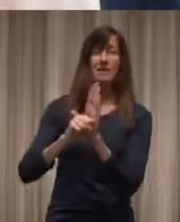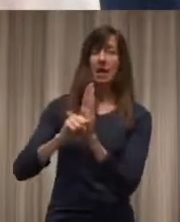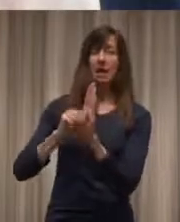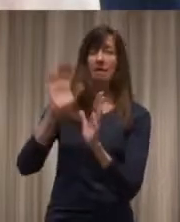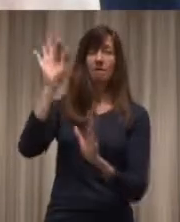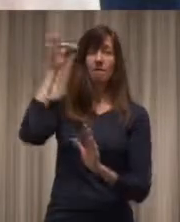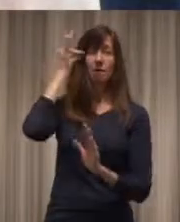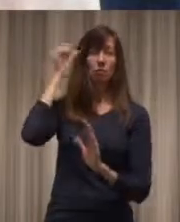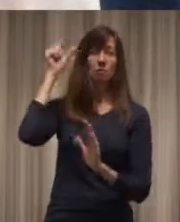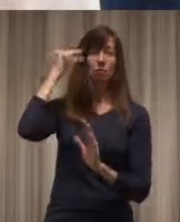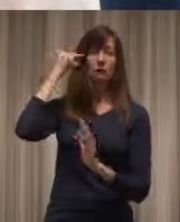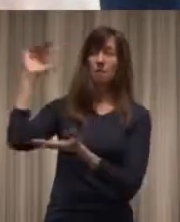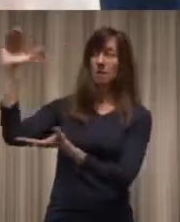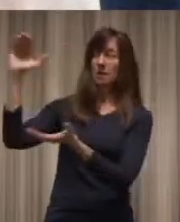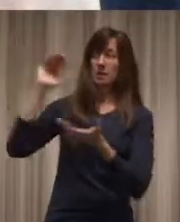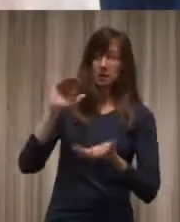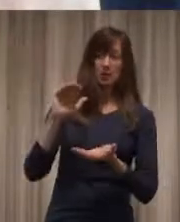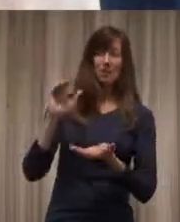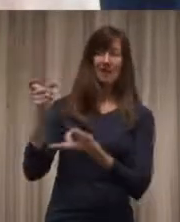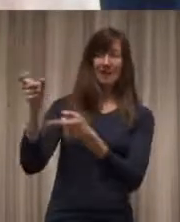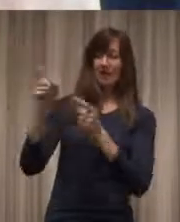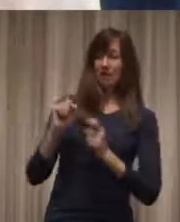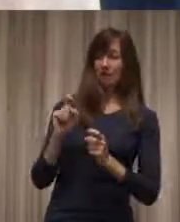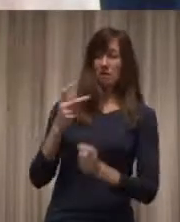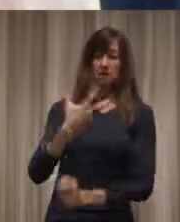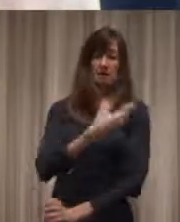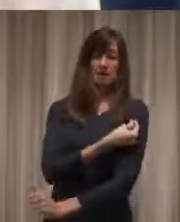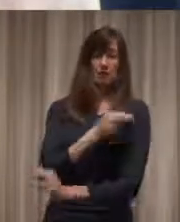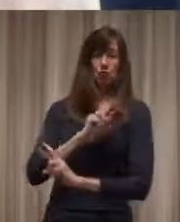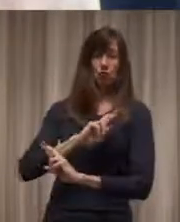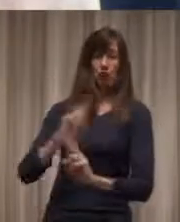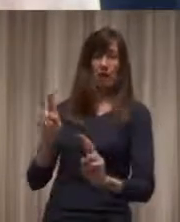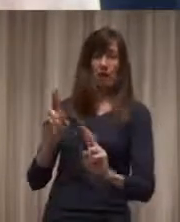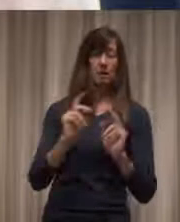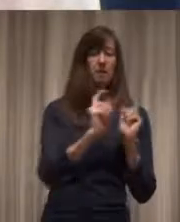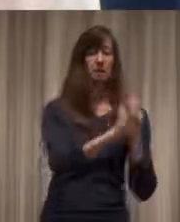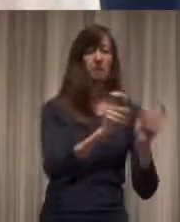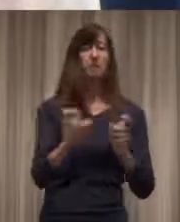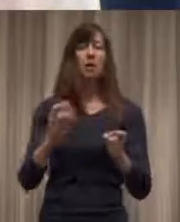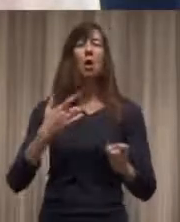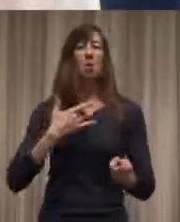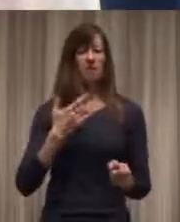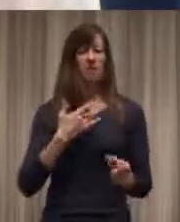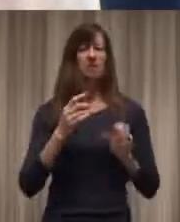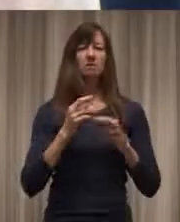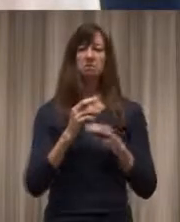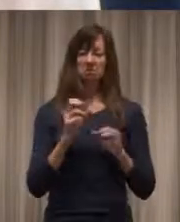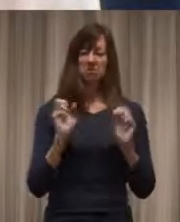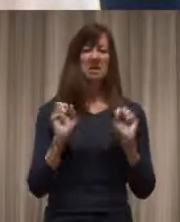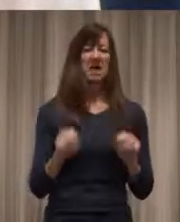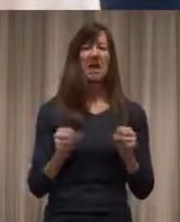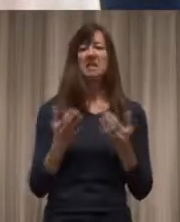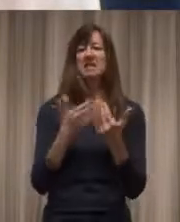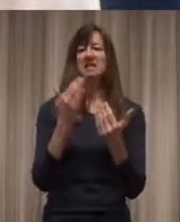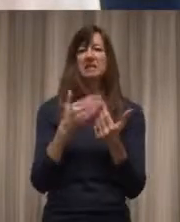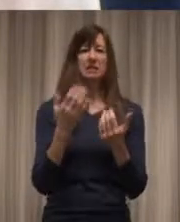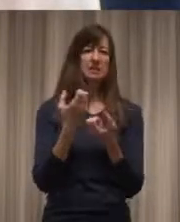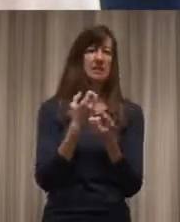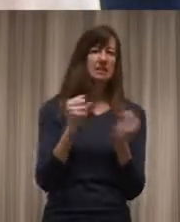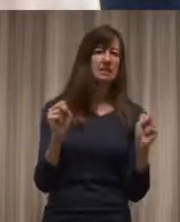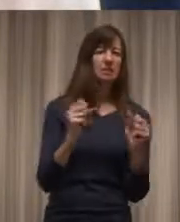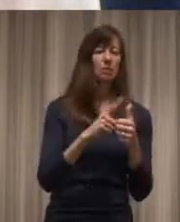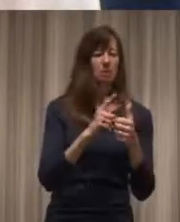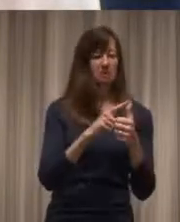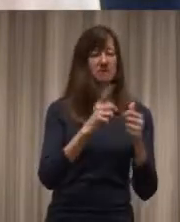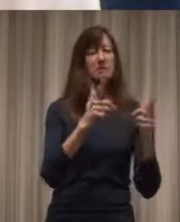get those out rapidly, safely, and equitably. The 2 point of distribution sites